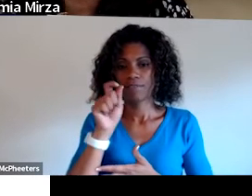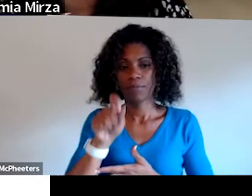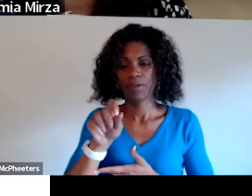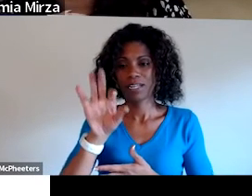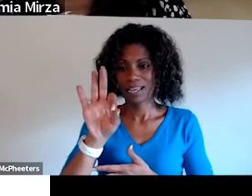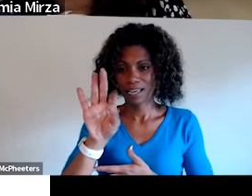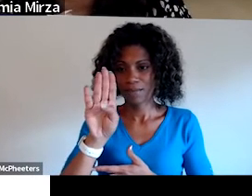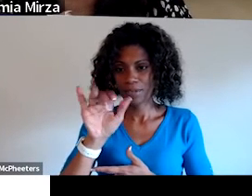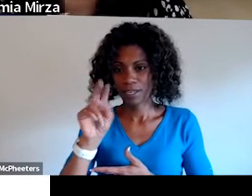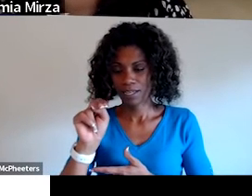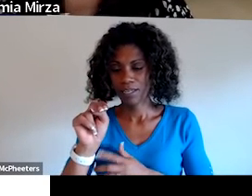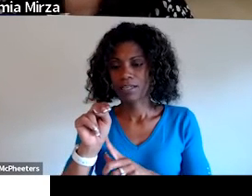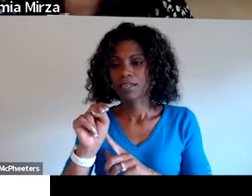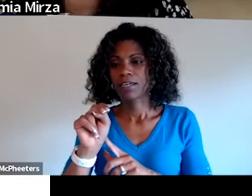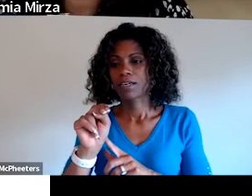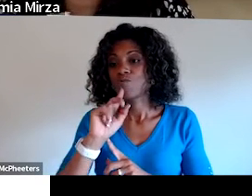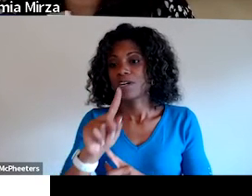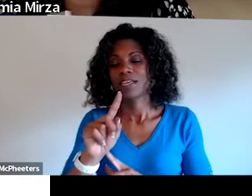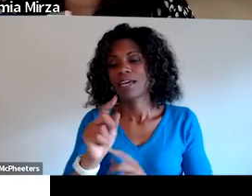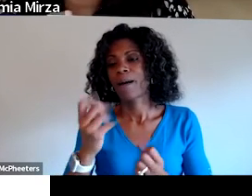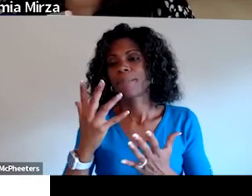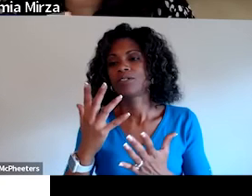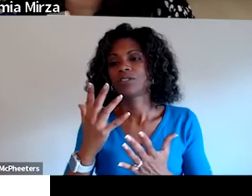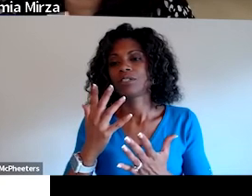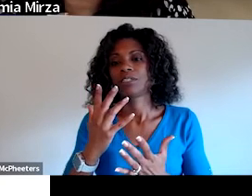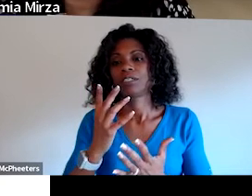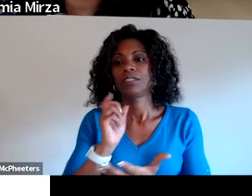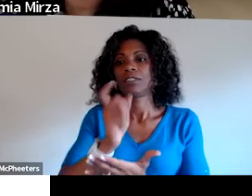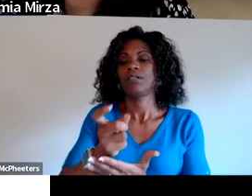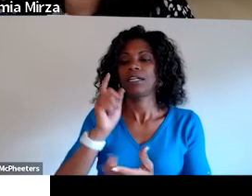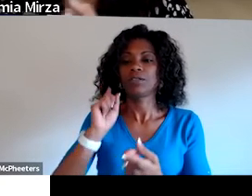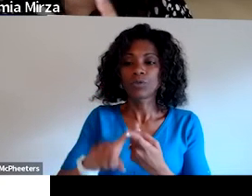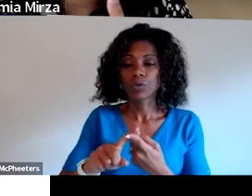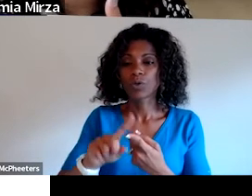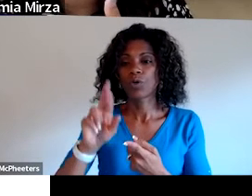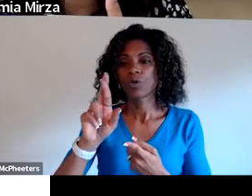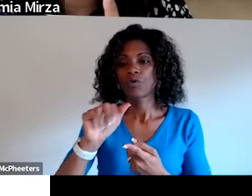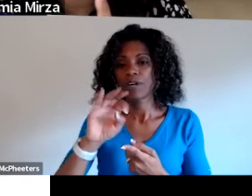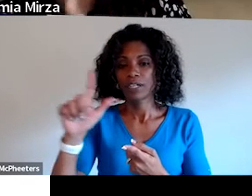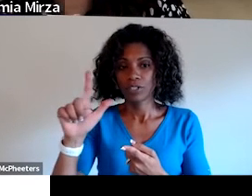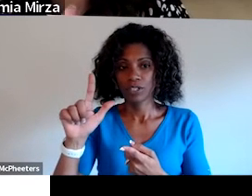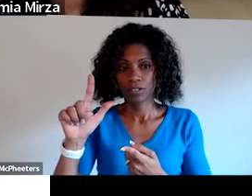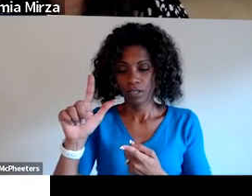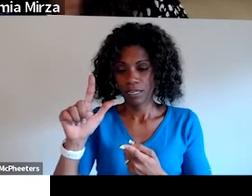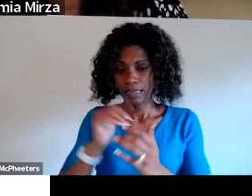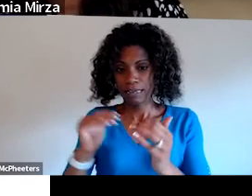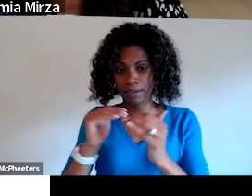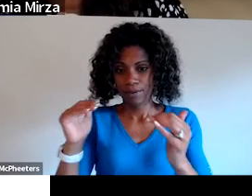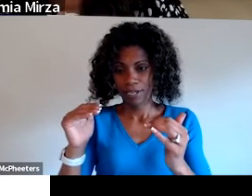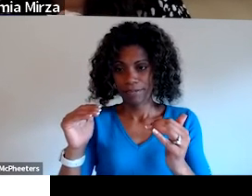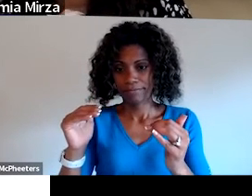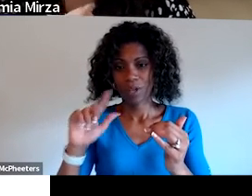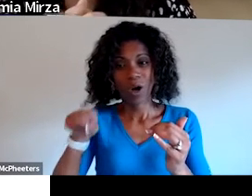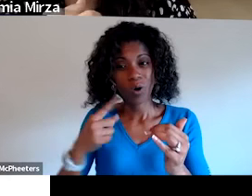efforts from philanthropic organizations. And out of that, only about 1.5 billion has been